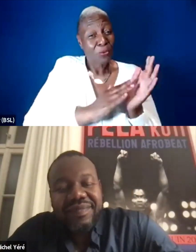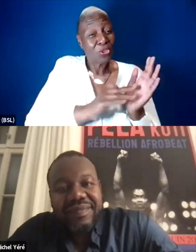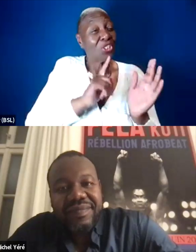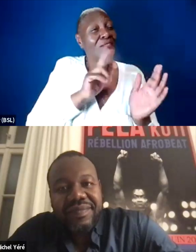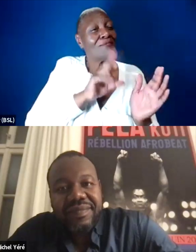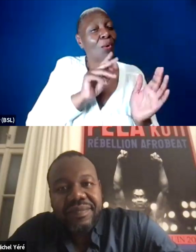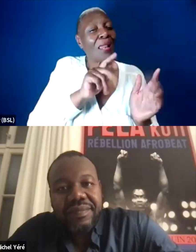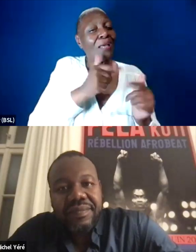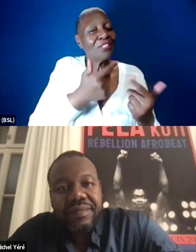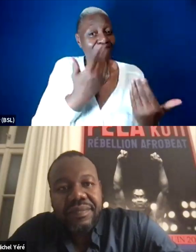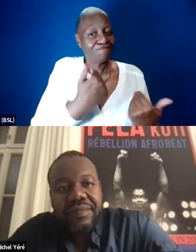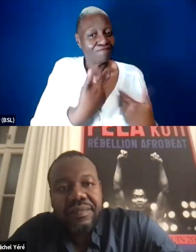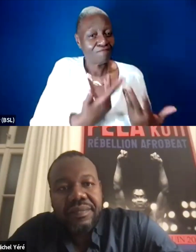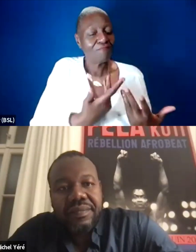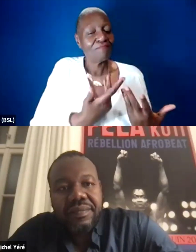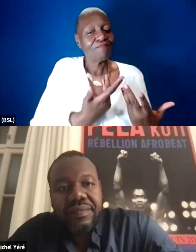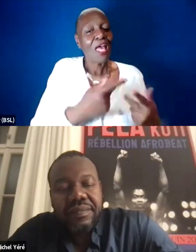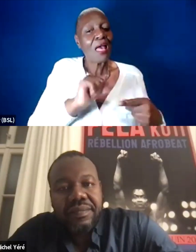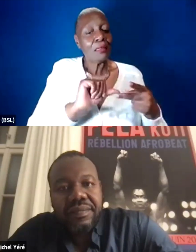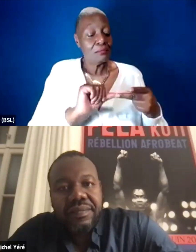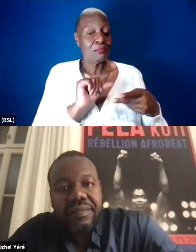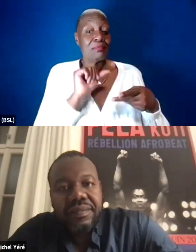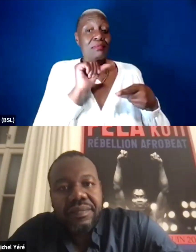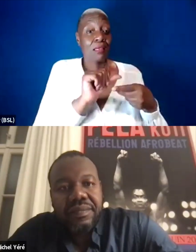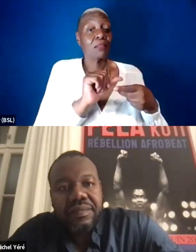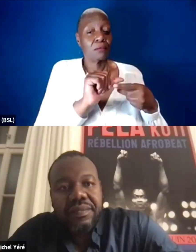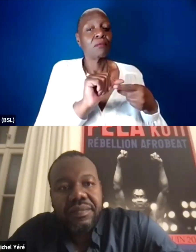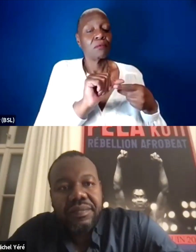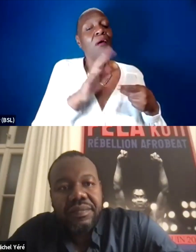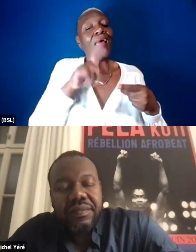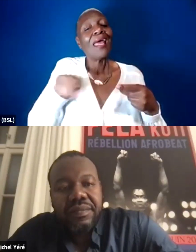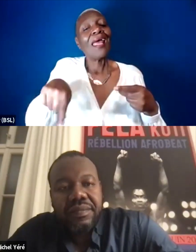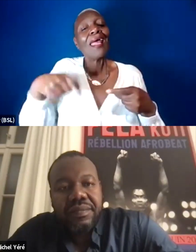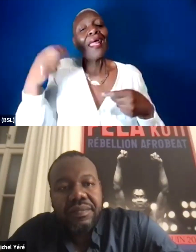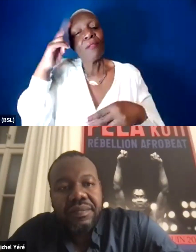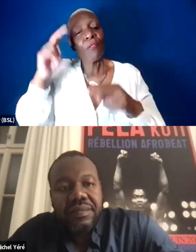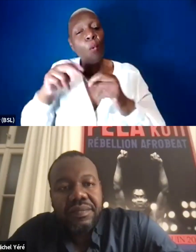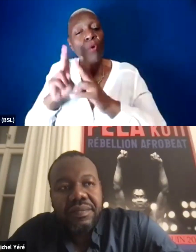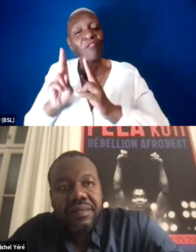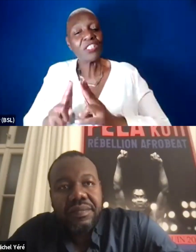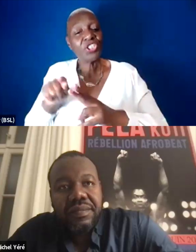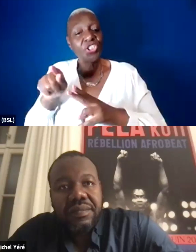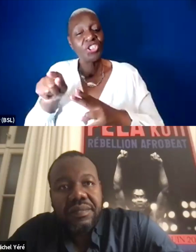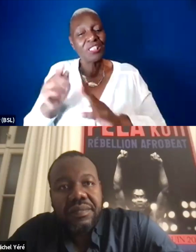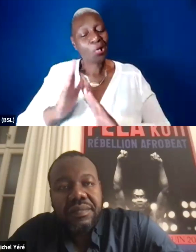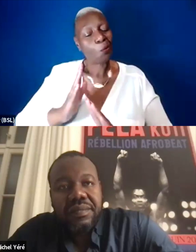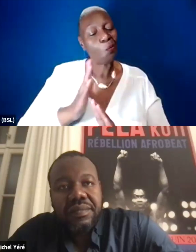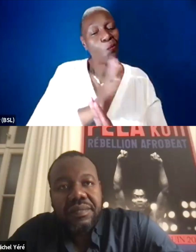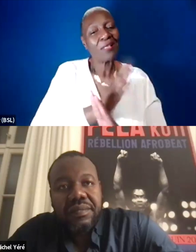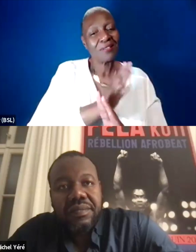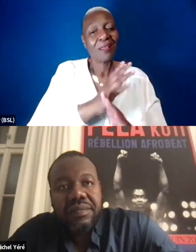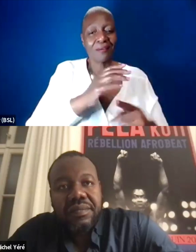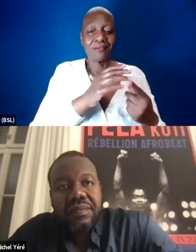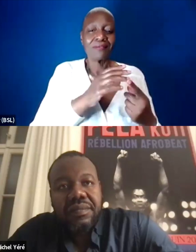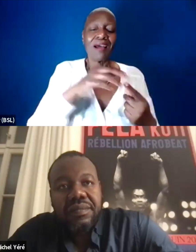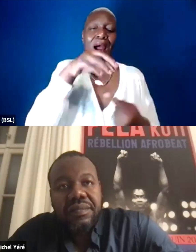necessarily. Then the rung up is the language that he learned in the orphanage, which was this formal Western Armenian. And then above that,